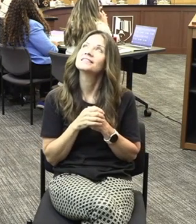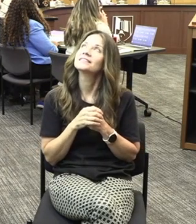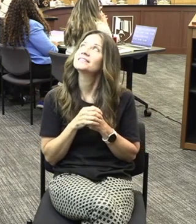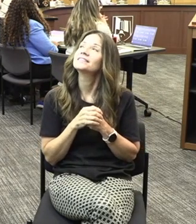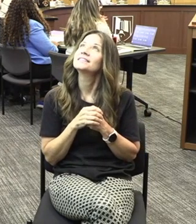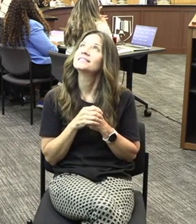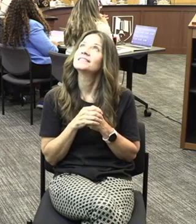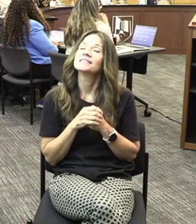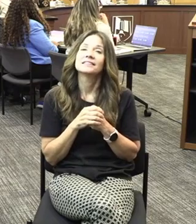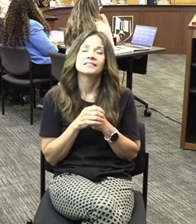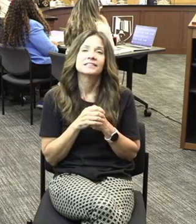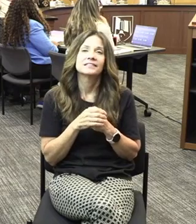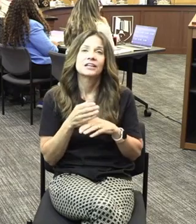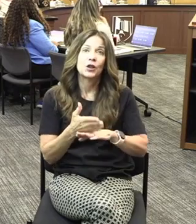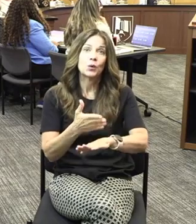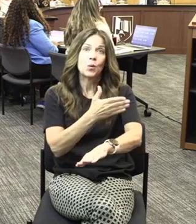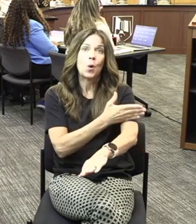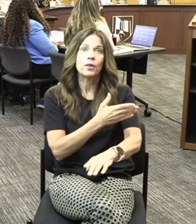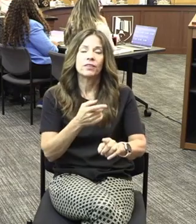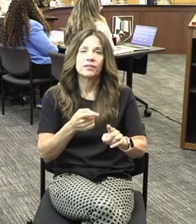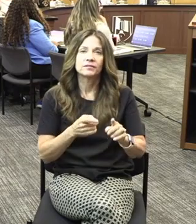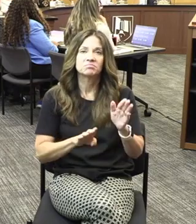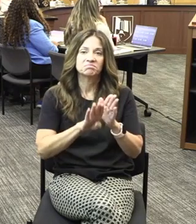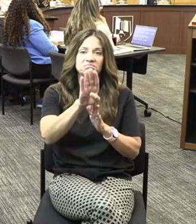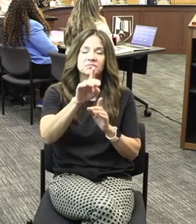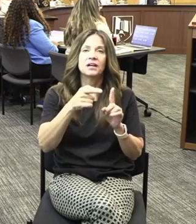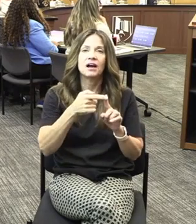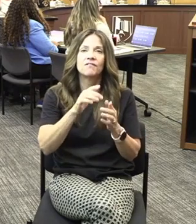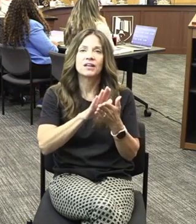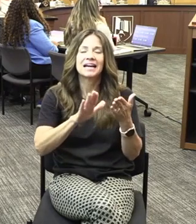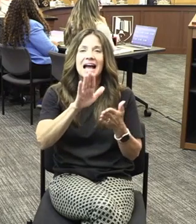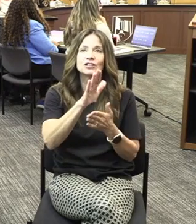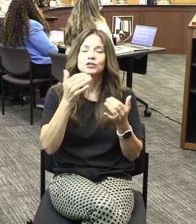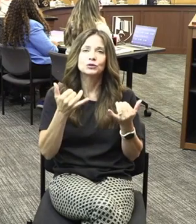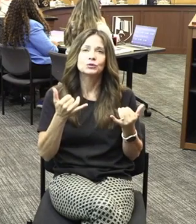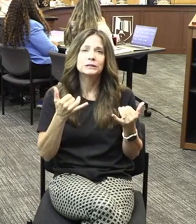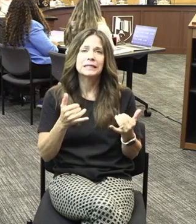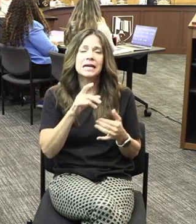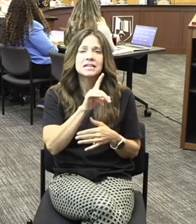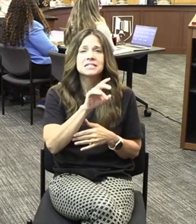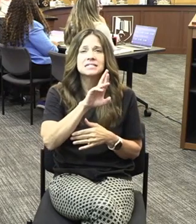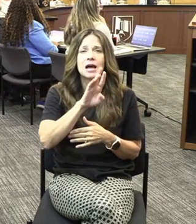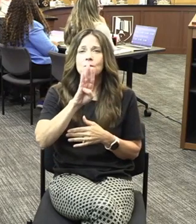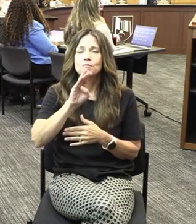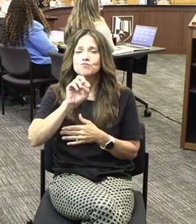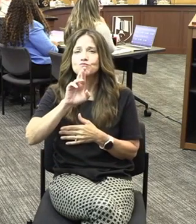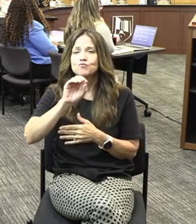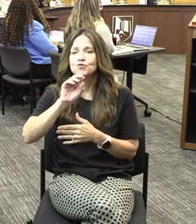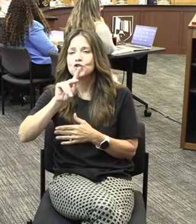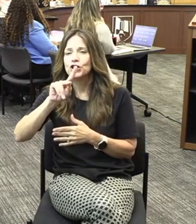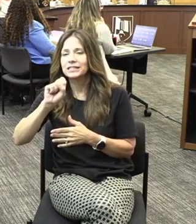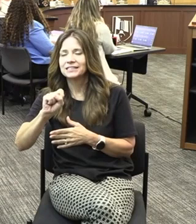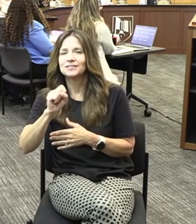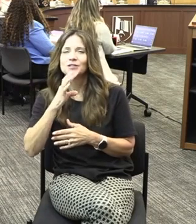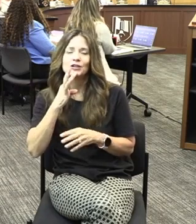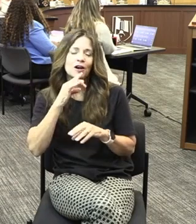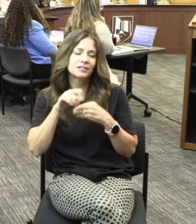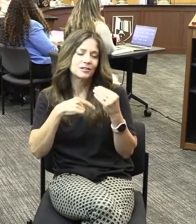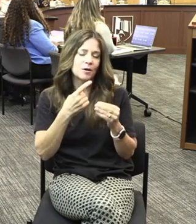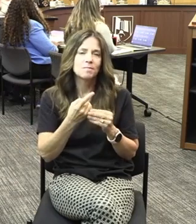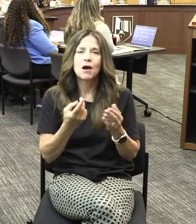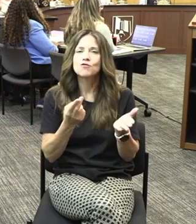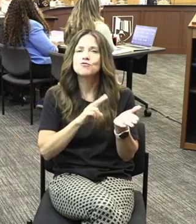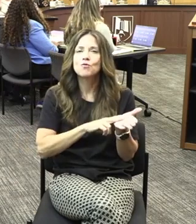The growth of the college. We look at today, Dr. Brooks spent some time with us earlier in this meeting, and we talked about